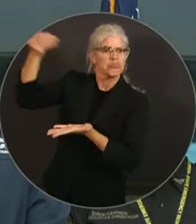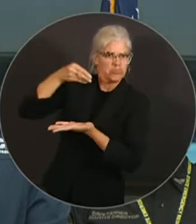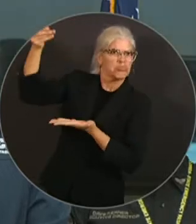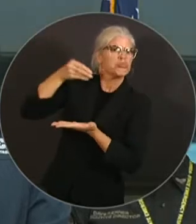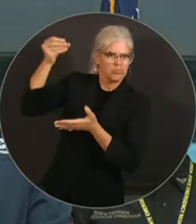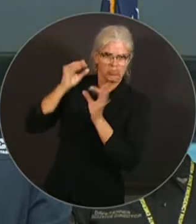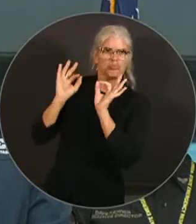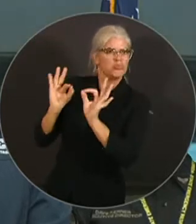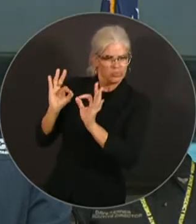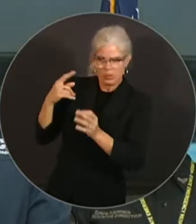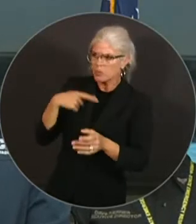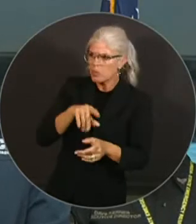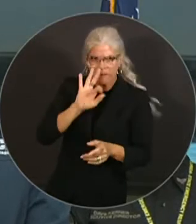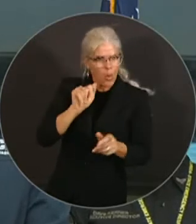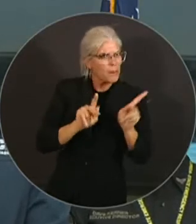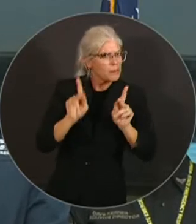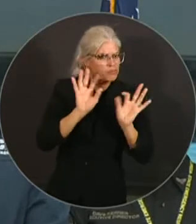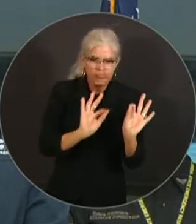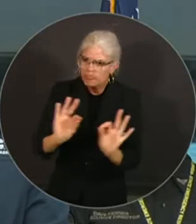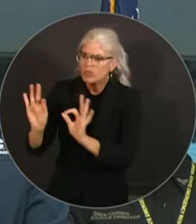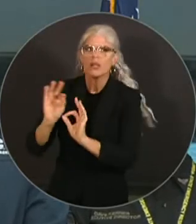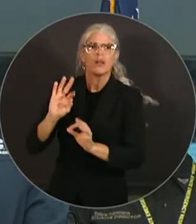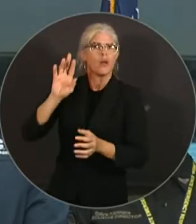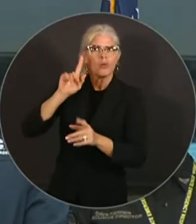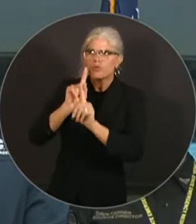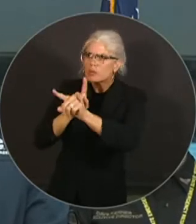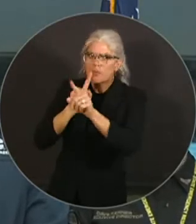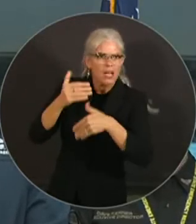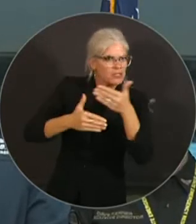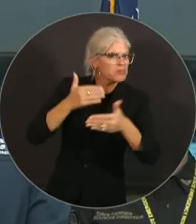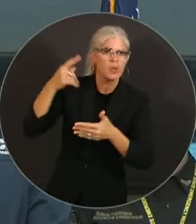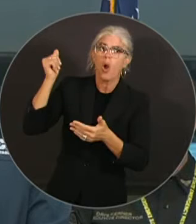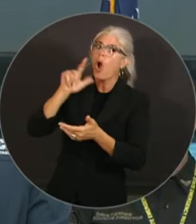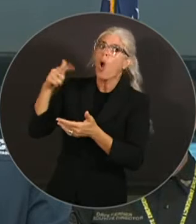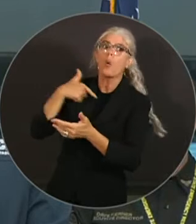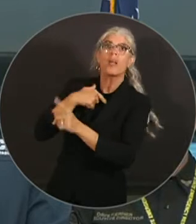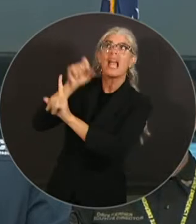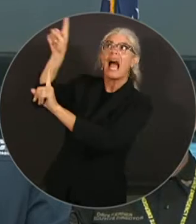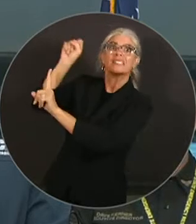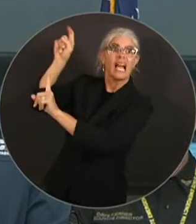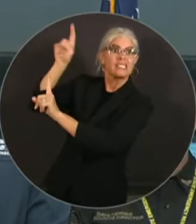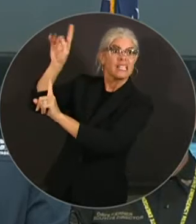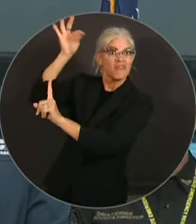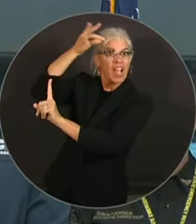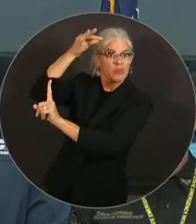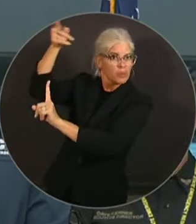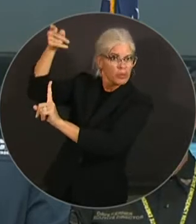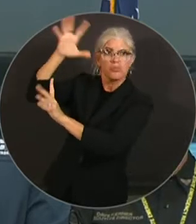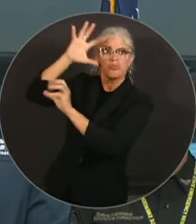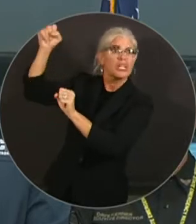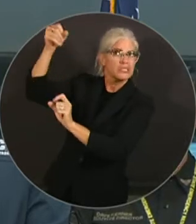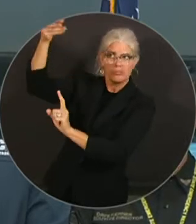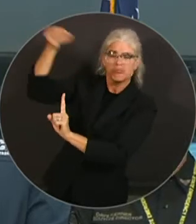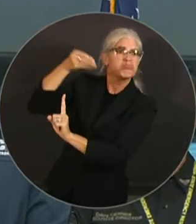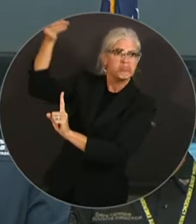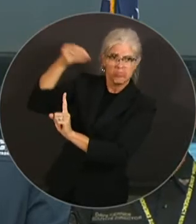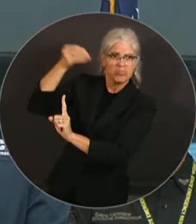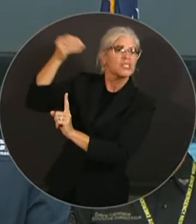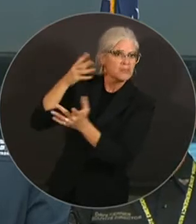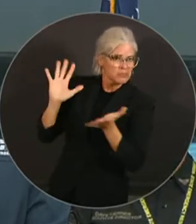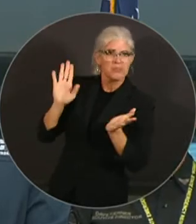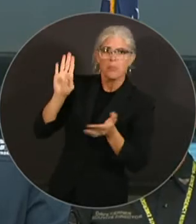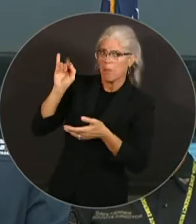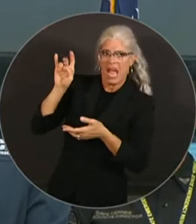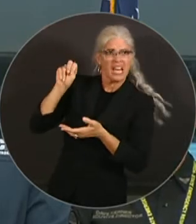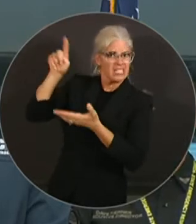and respond to this storm. But everything we've asked for from President Biden, he has